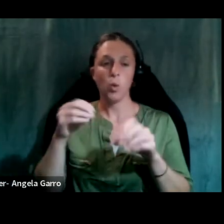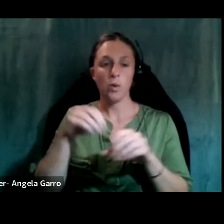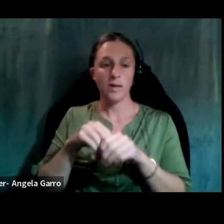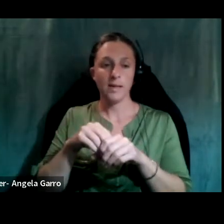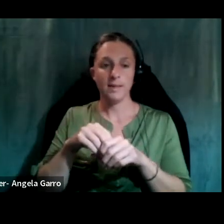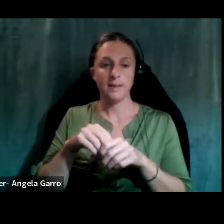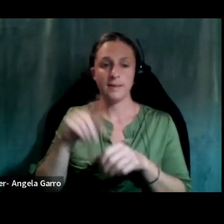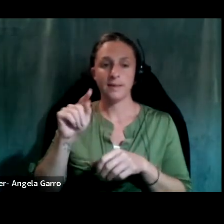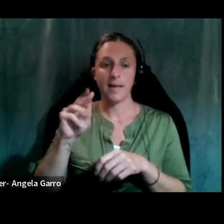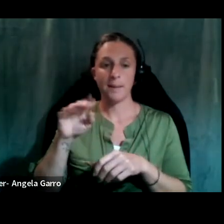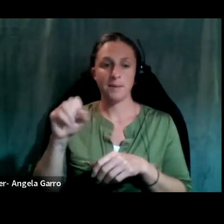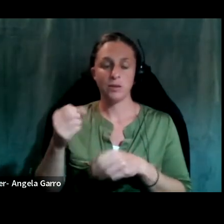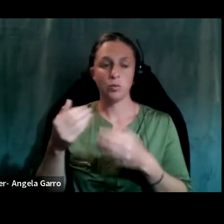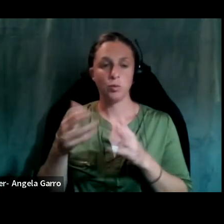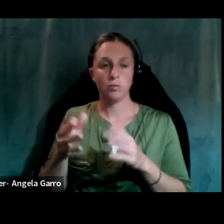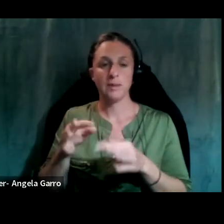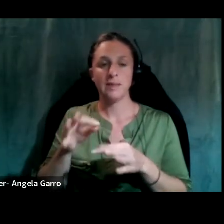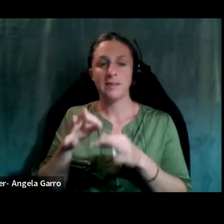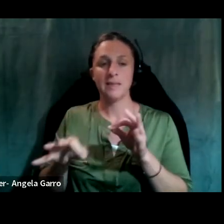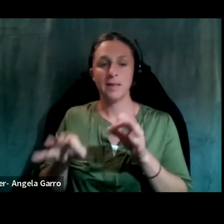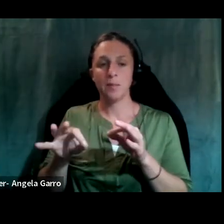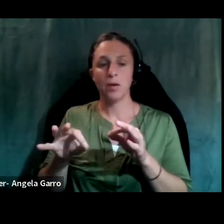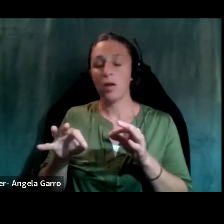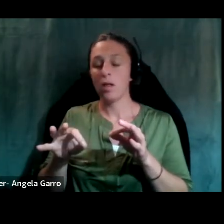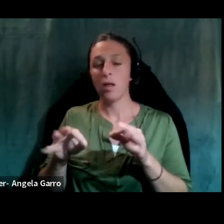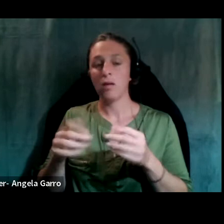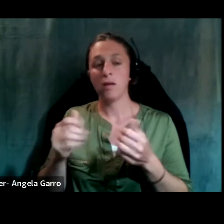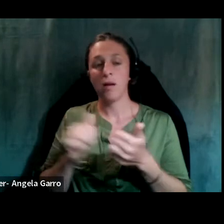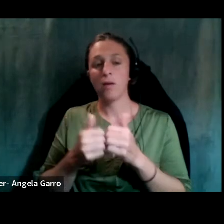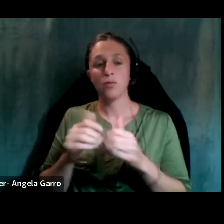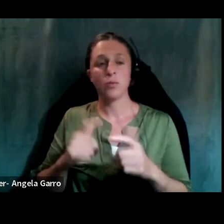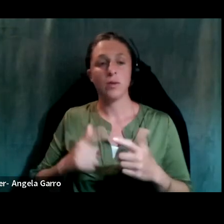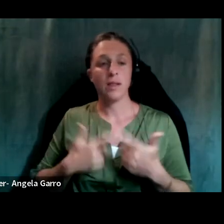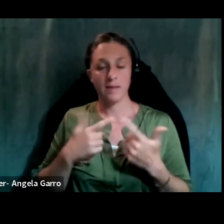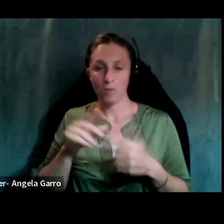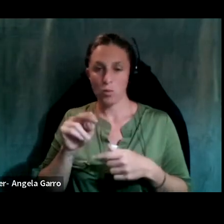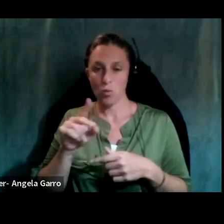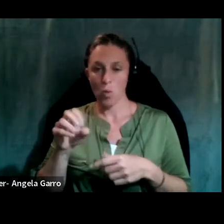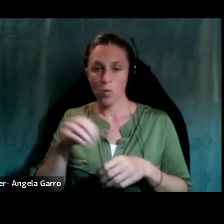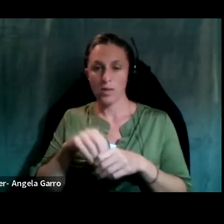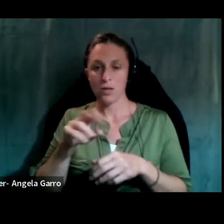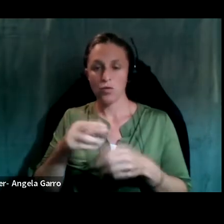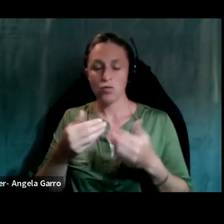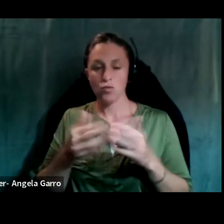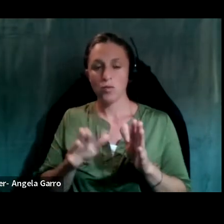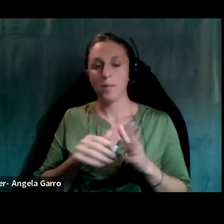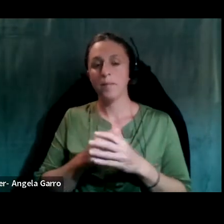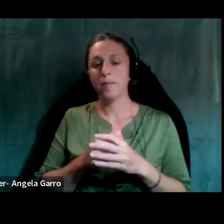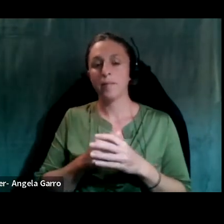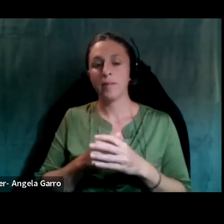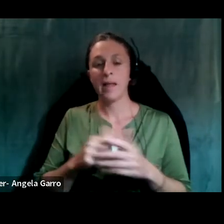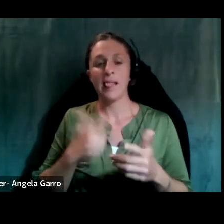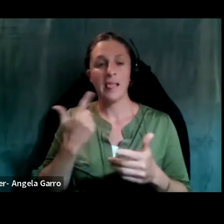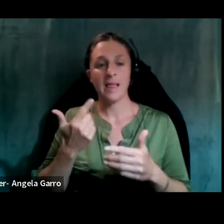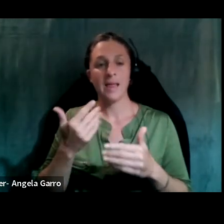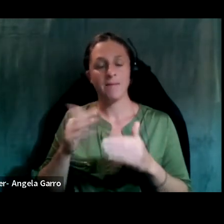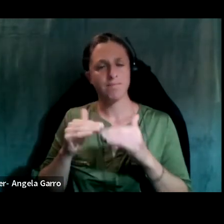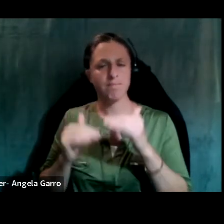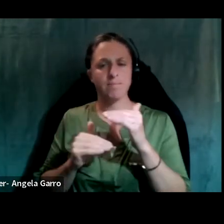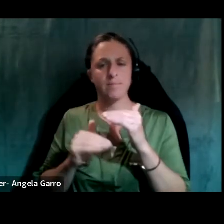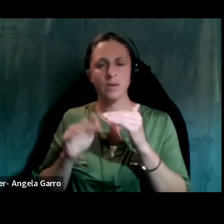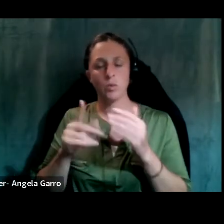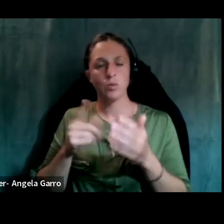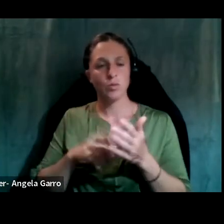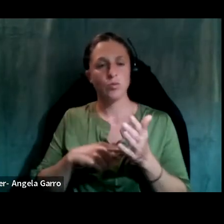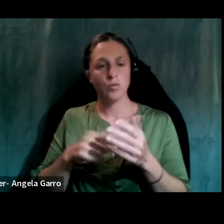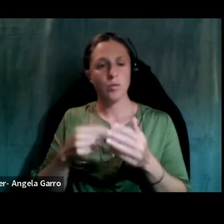in Tammy's room. Simple formula for living. These are notes that she had in her room. That's how it was expressed to us. Live beneath your means.